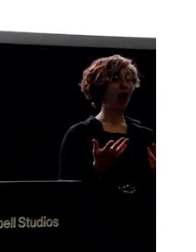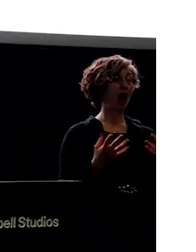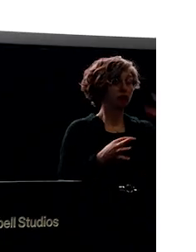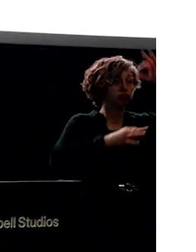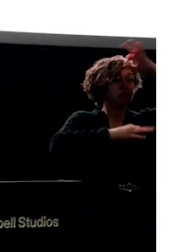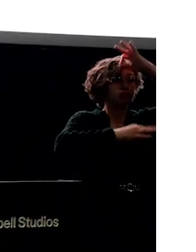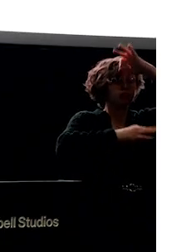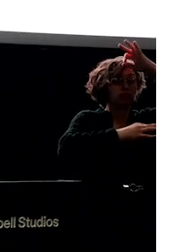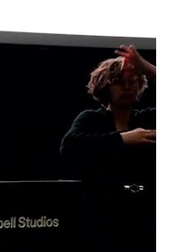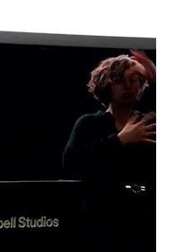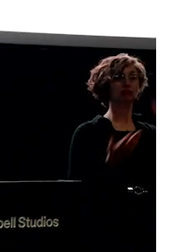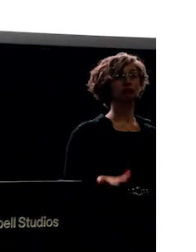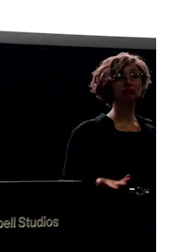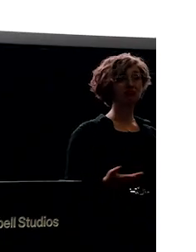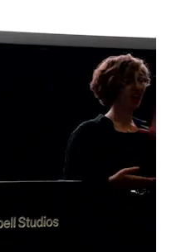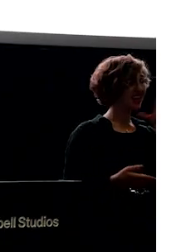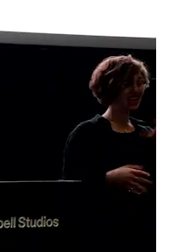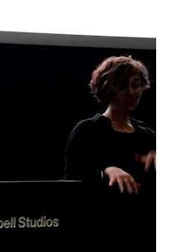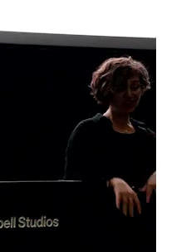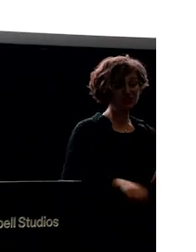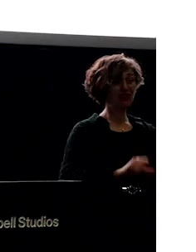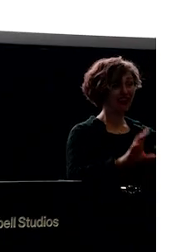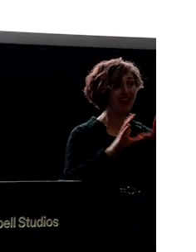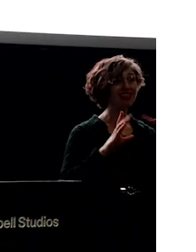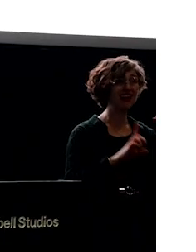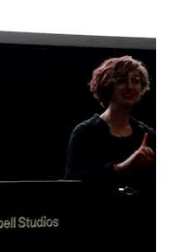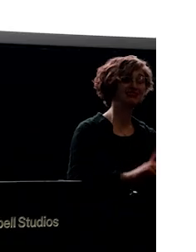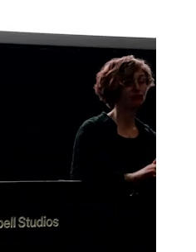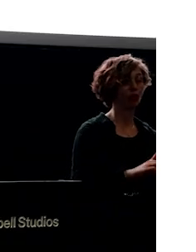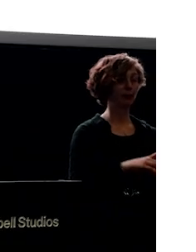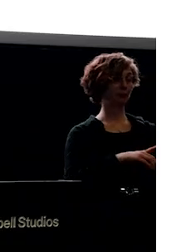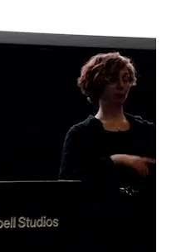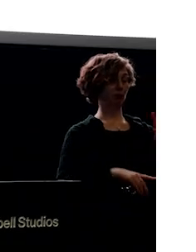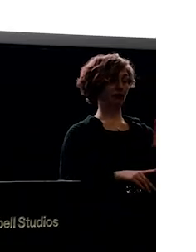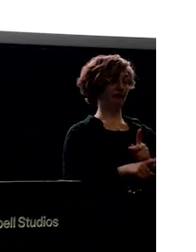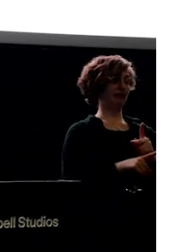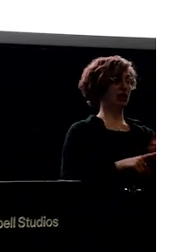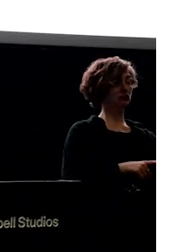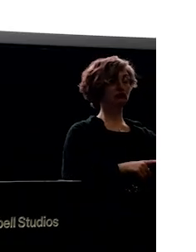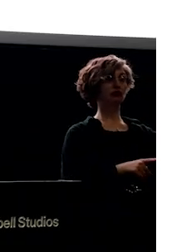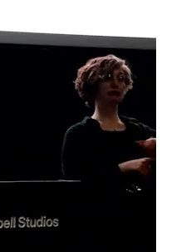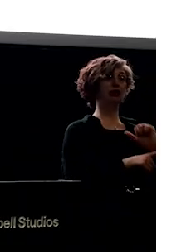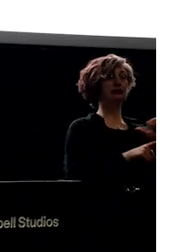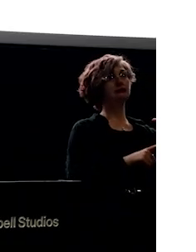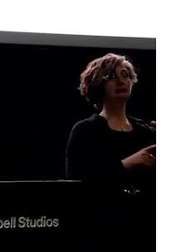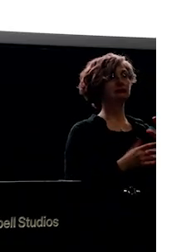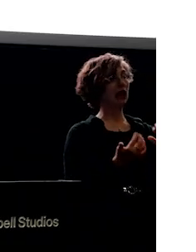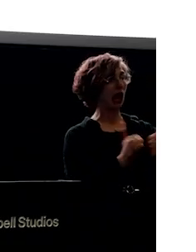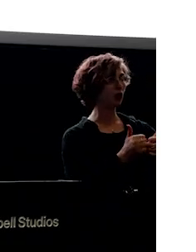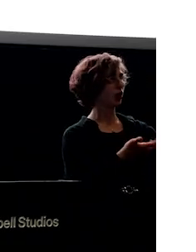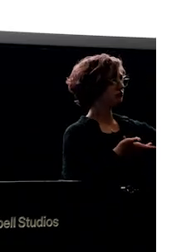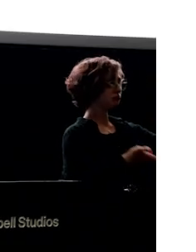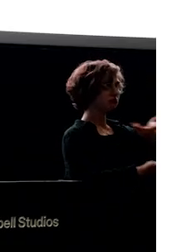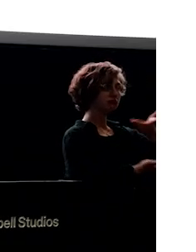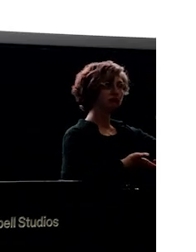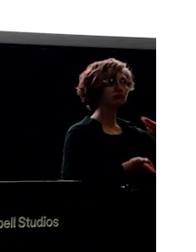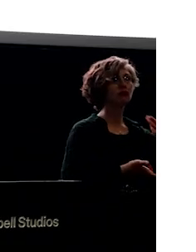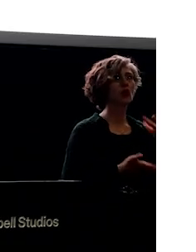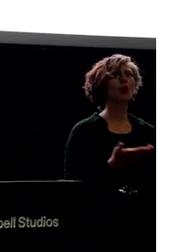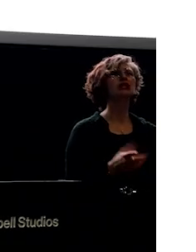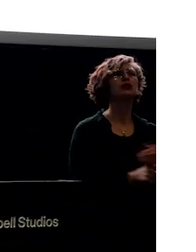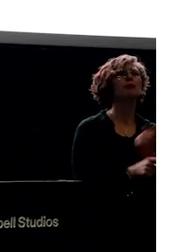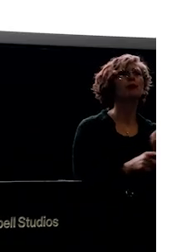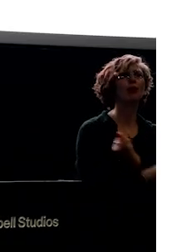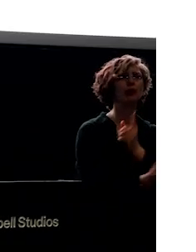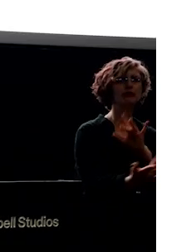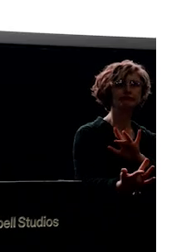take a professional practice class. No one told me, hey, this is the right way to talk to people. This is the right way to reach out to someone who could potentially be